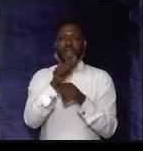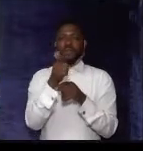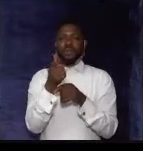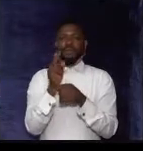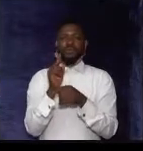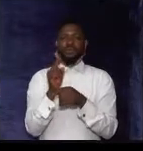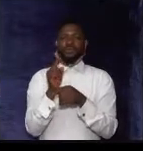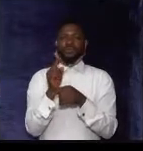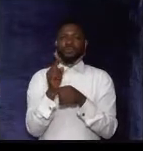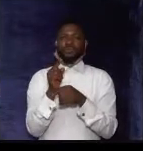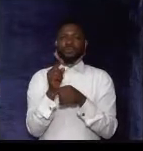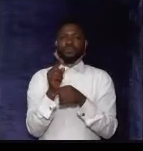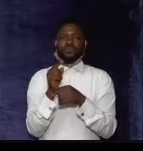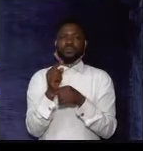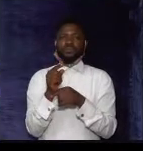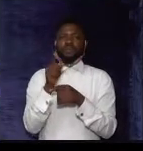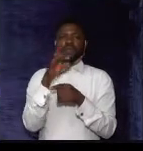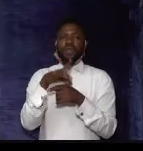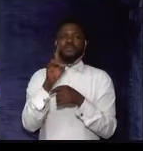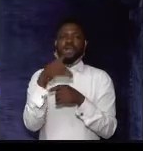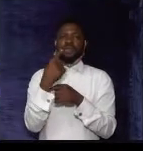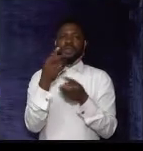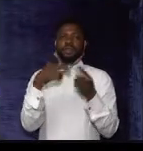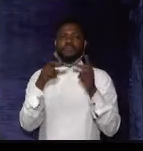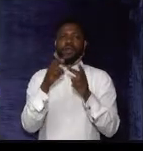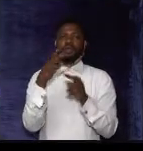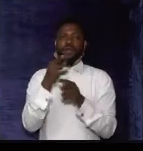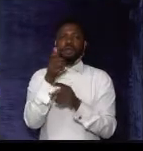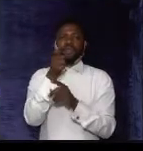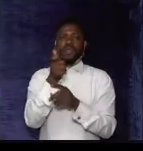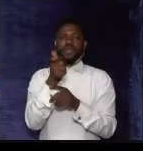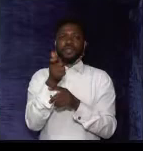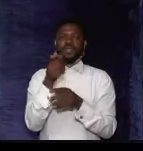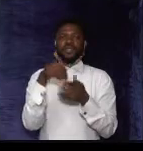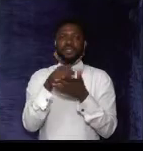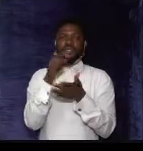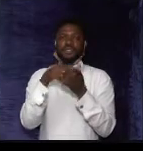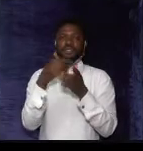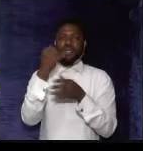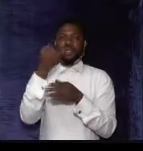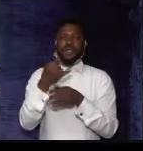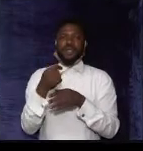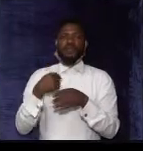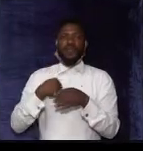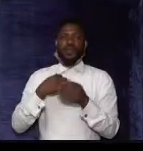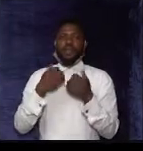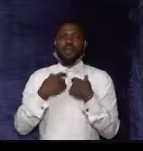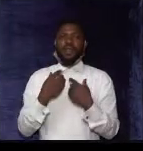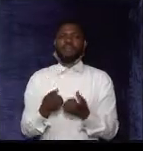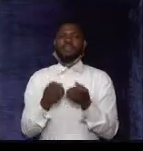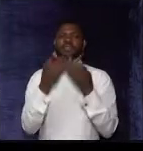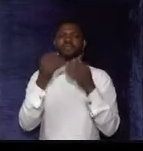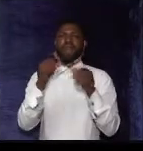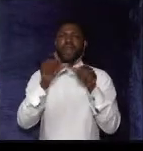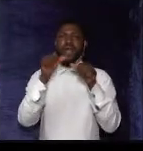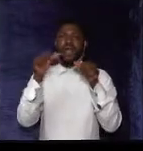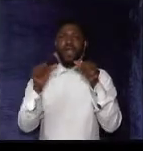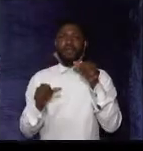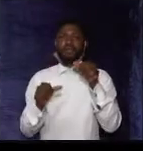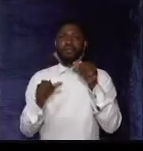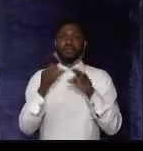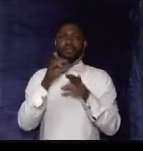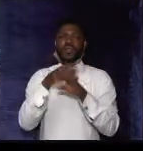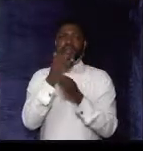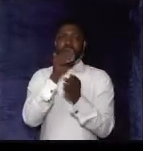take a look at just another one. Here this says you should find the value of A again in this diagram. But now we have several